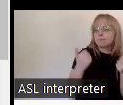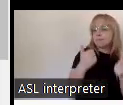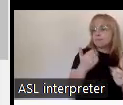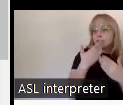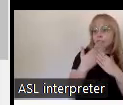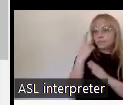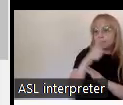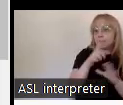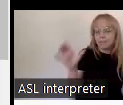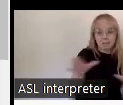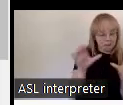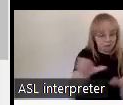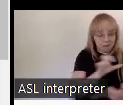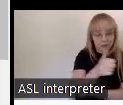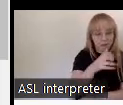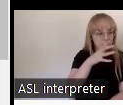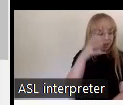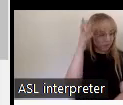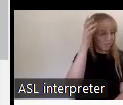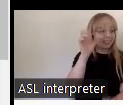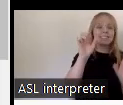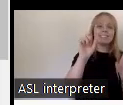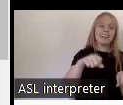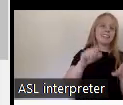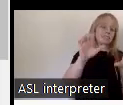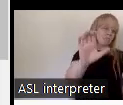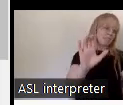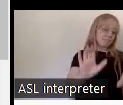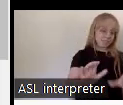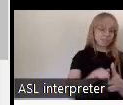you. We encourage other parents to do that. That's amazing.